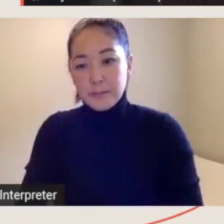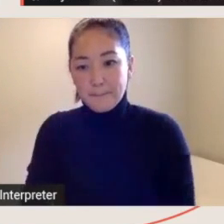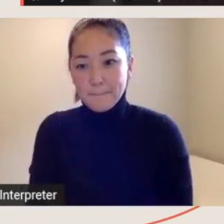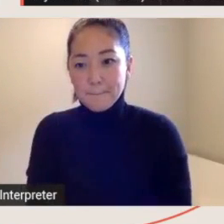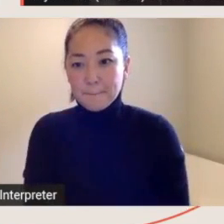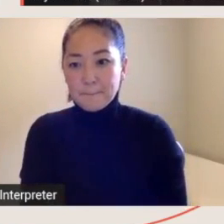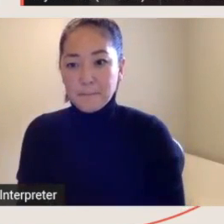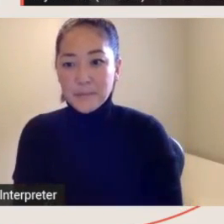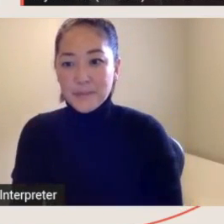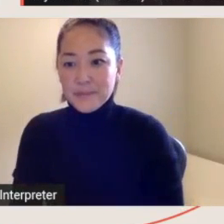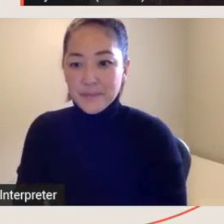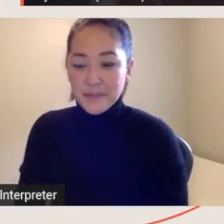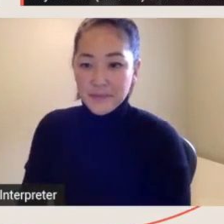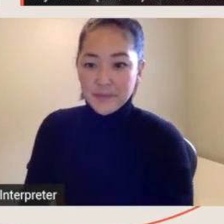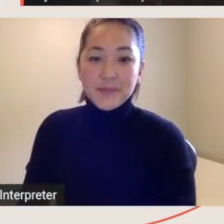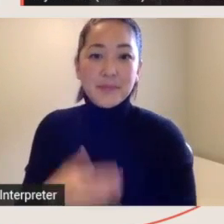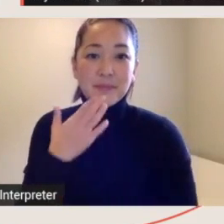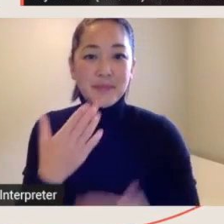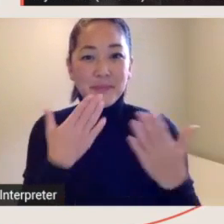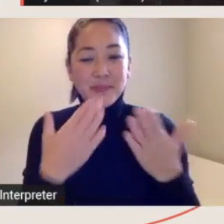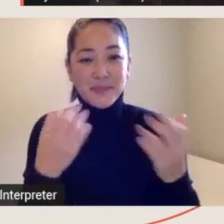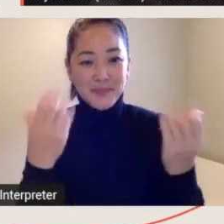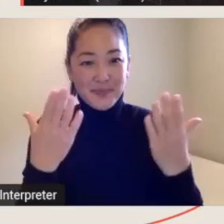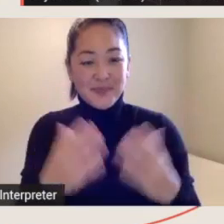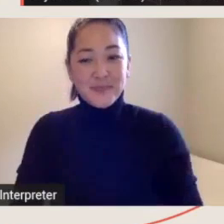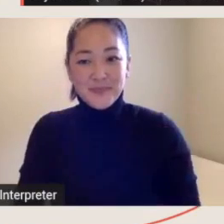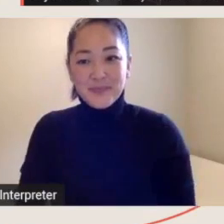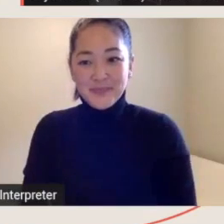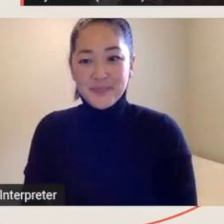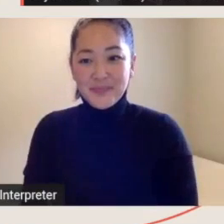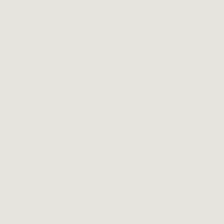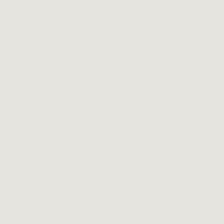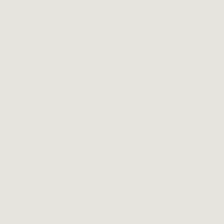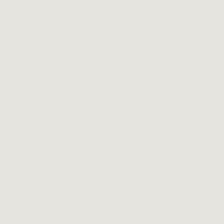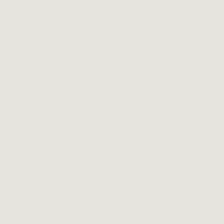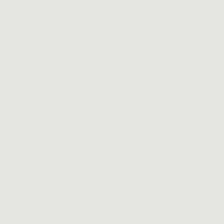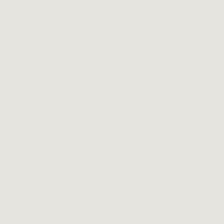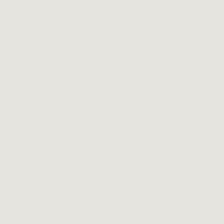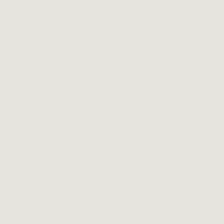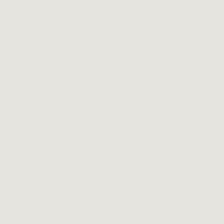Thank you so much. Thank you. Thanks a lot.